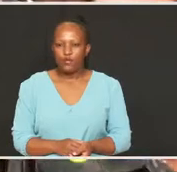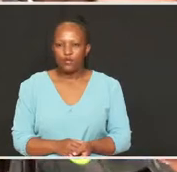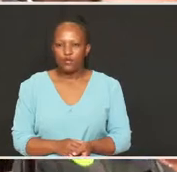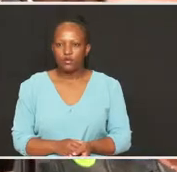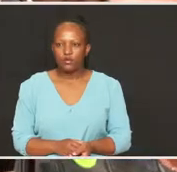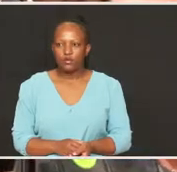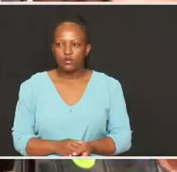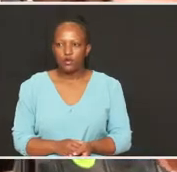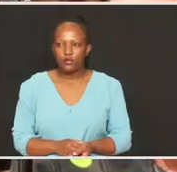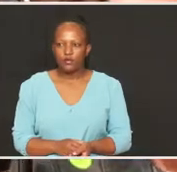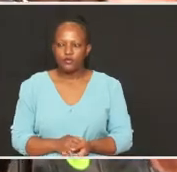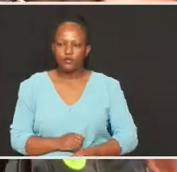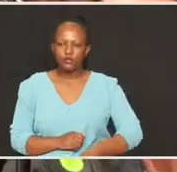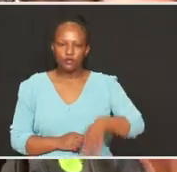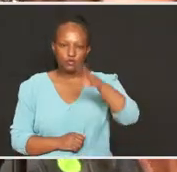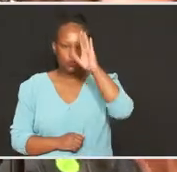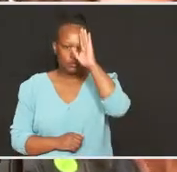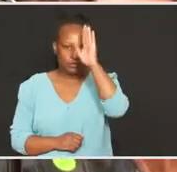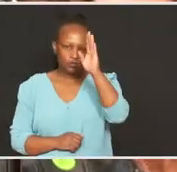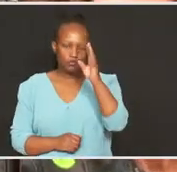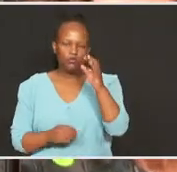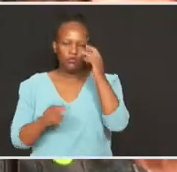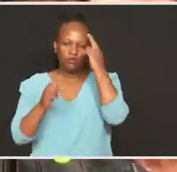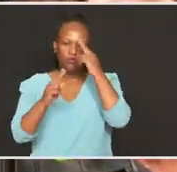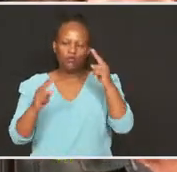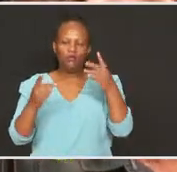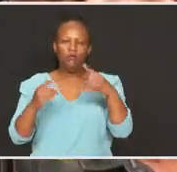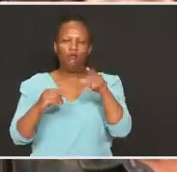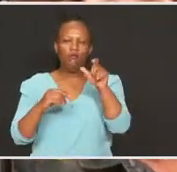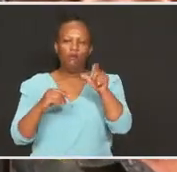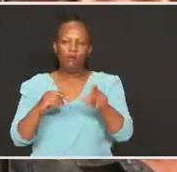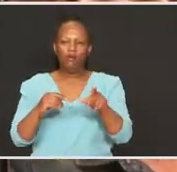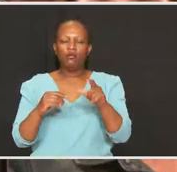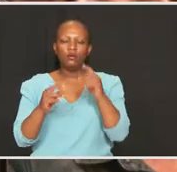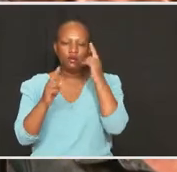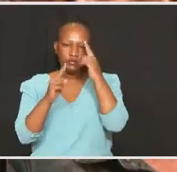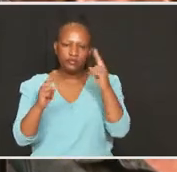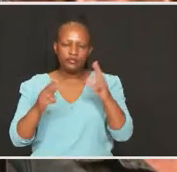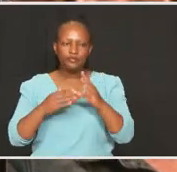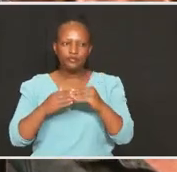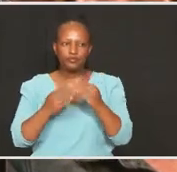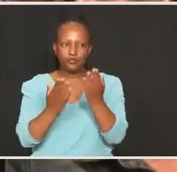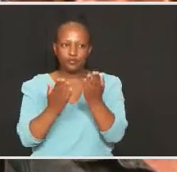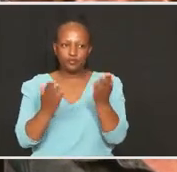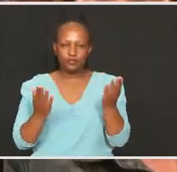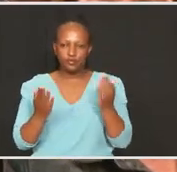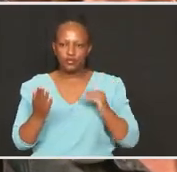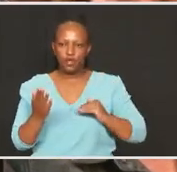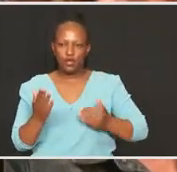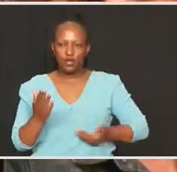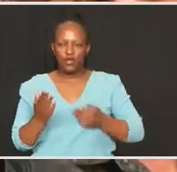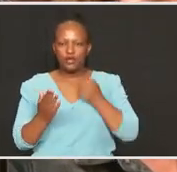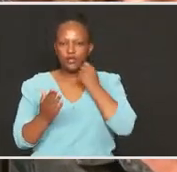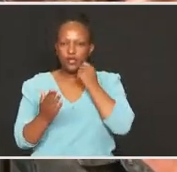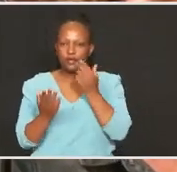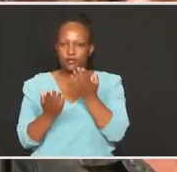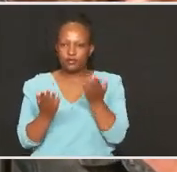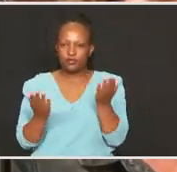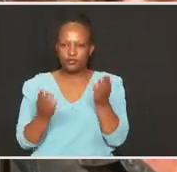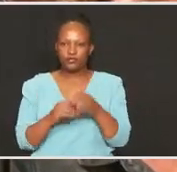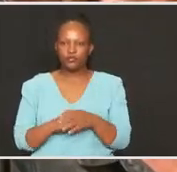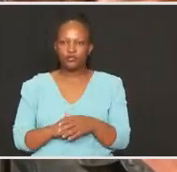good day honorable chair honorable members ladies and gentlemen